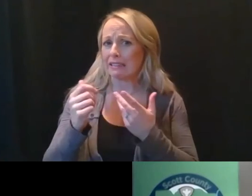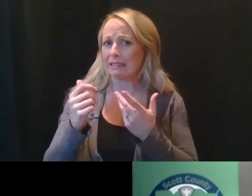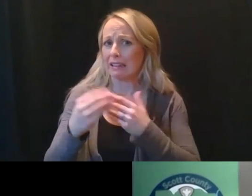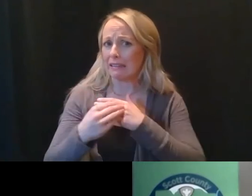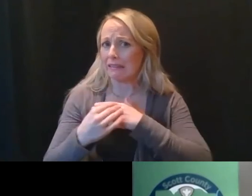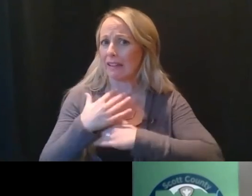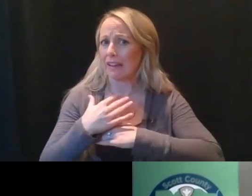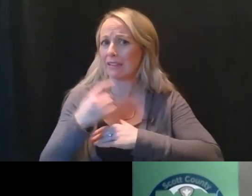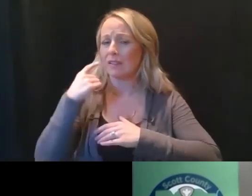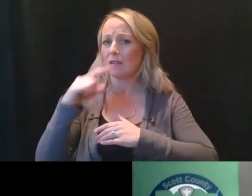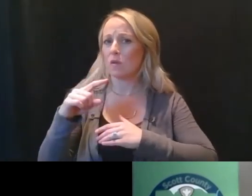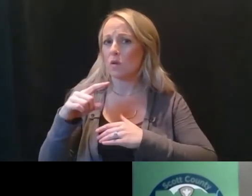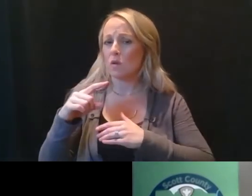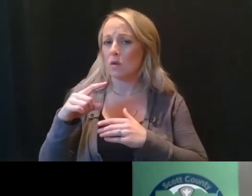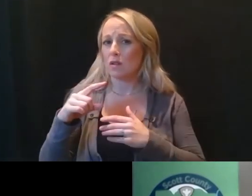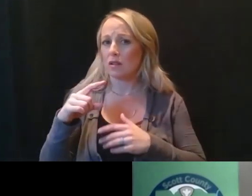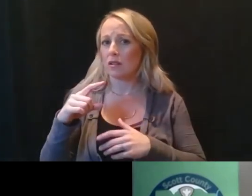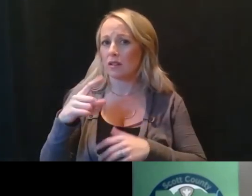will become a yearly vaccine yet?